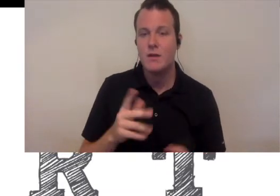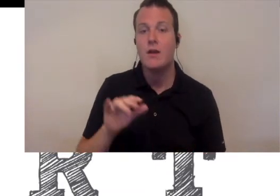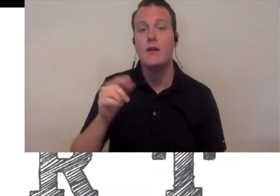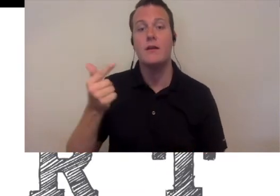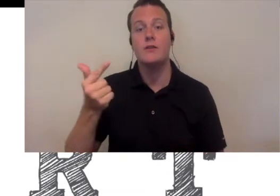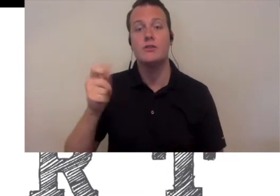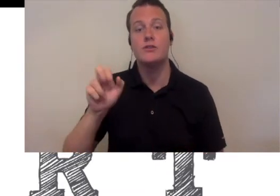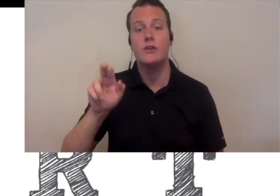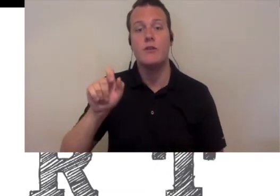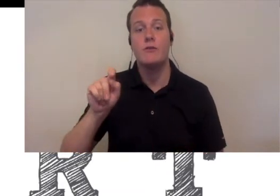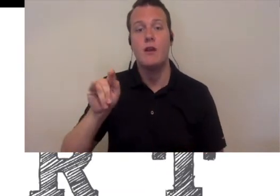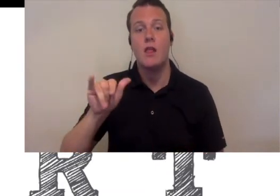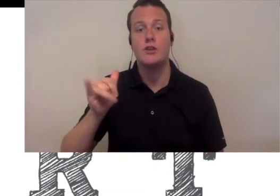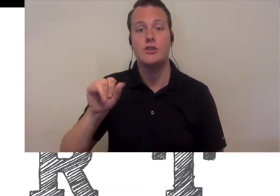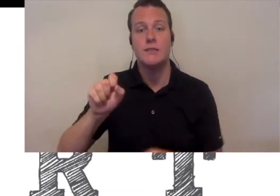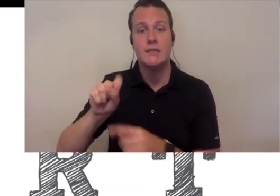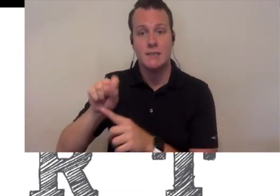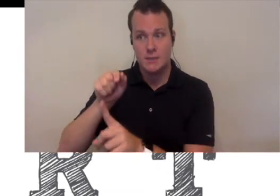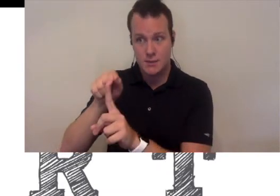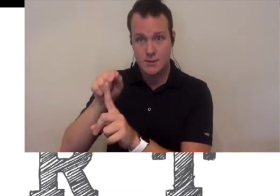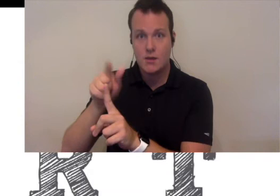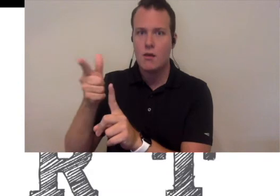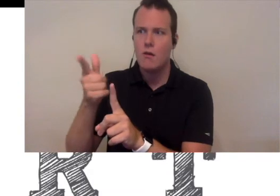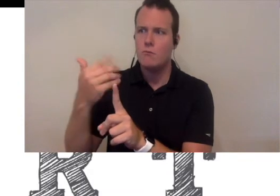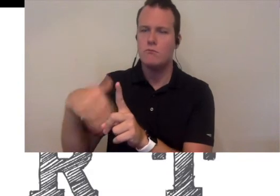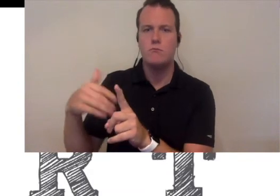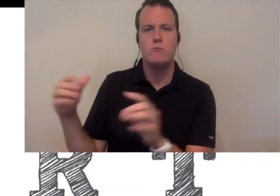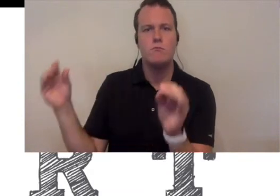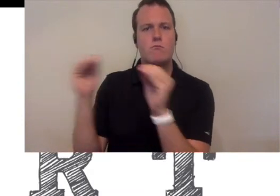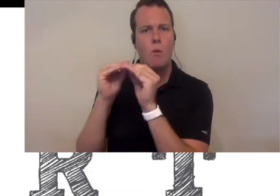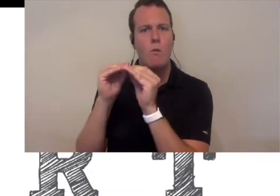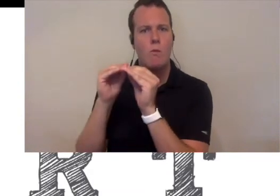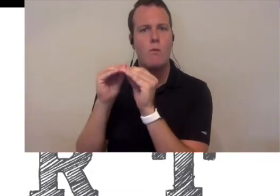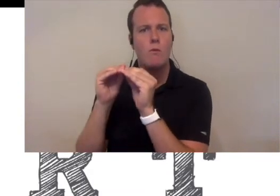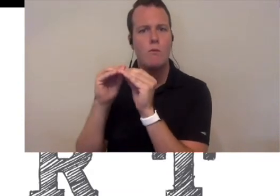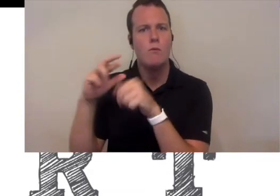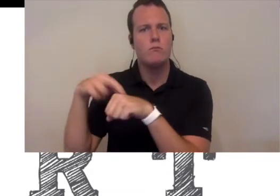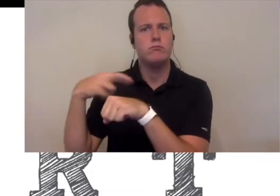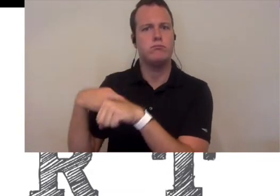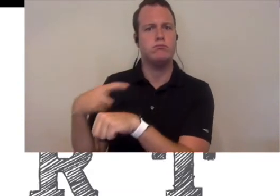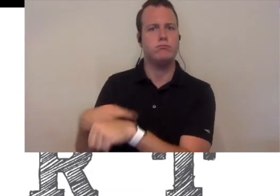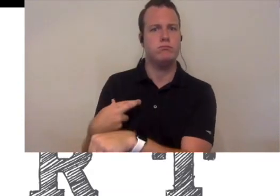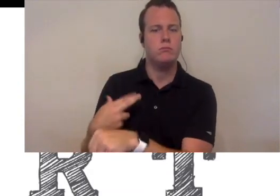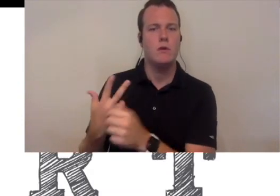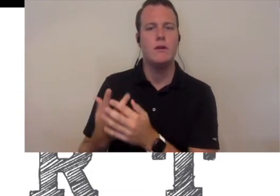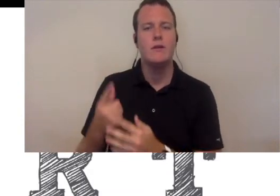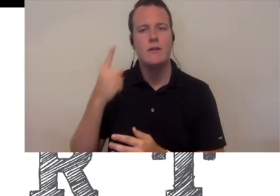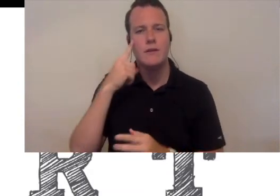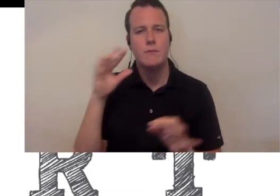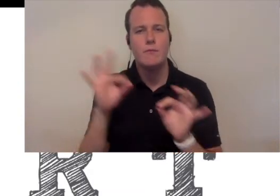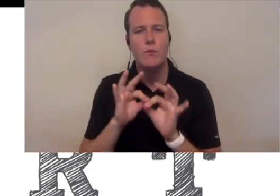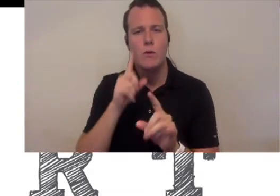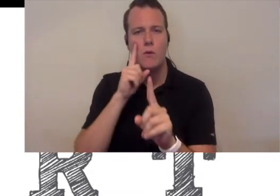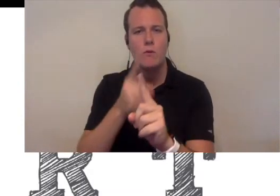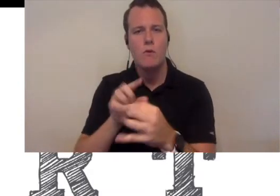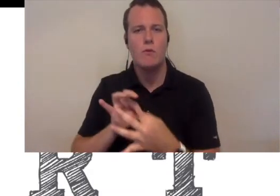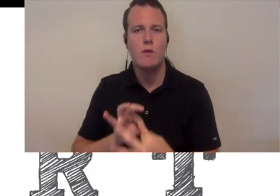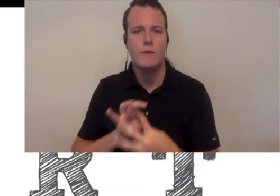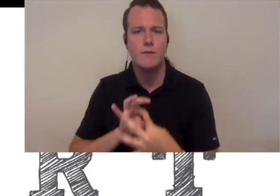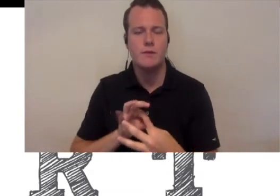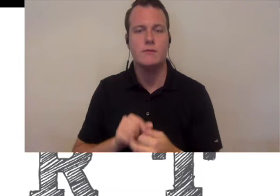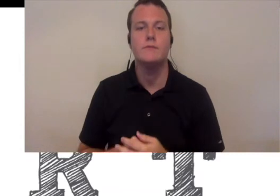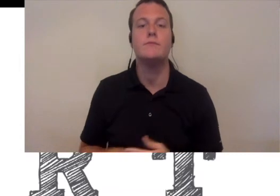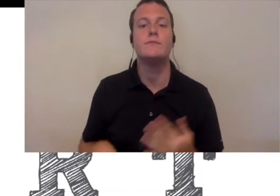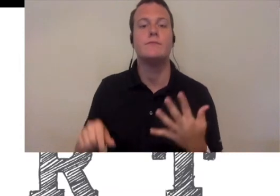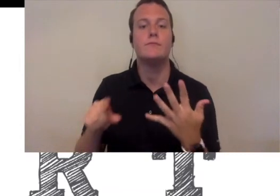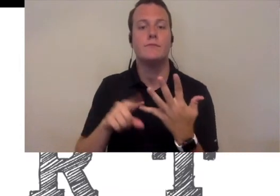then all of a sudden you have more. And so you want to make sure that those goals are relevant. And then lastly, you want to make sure there's